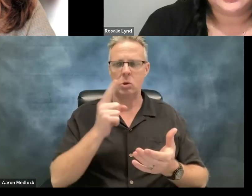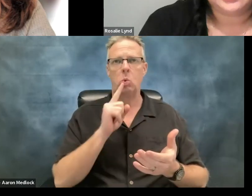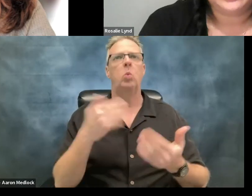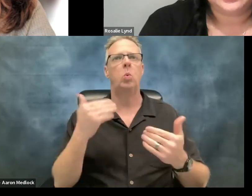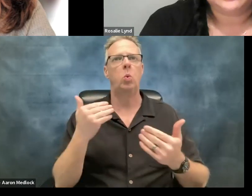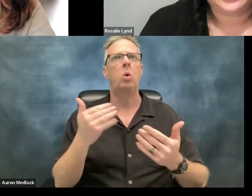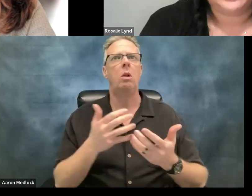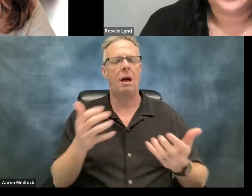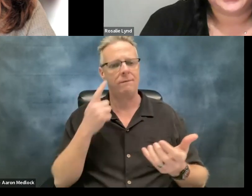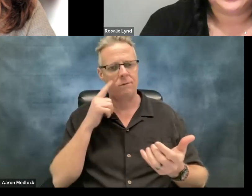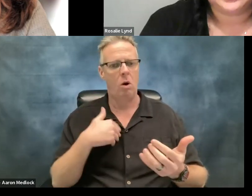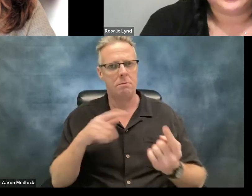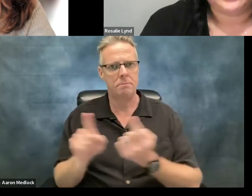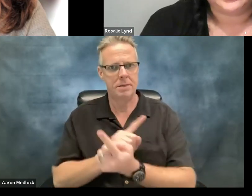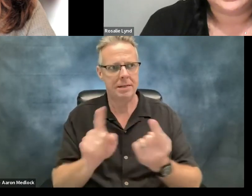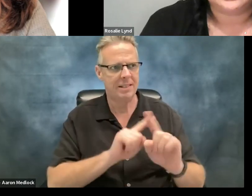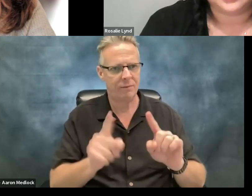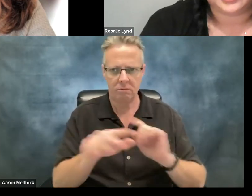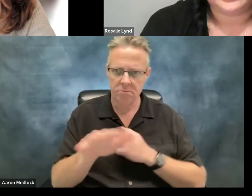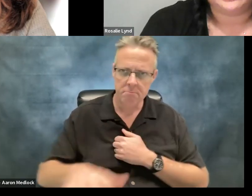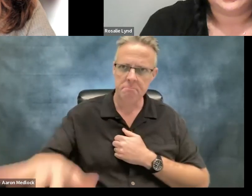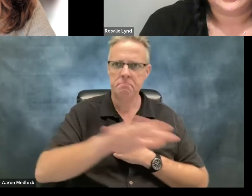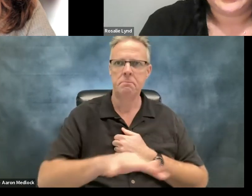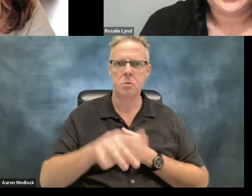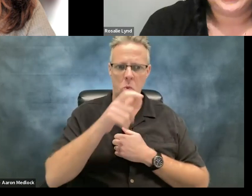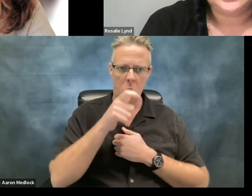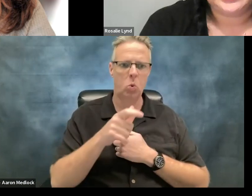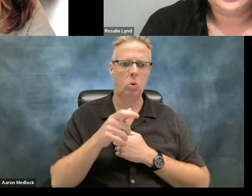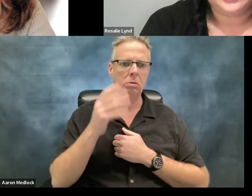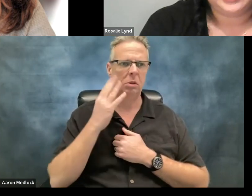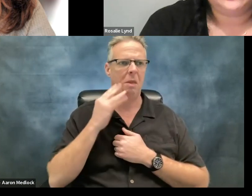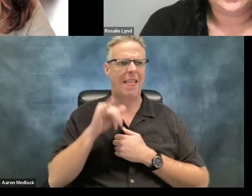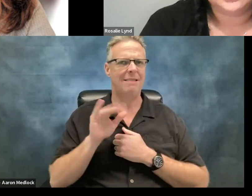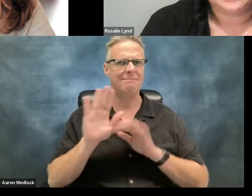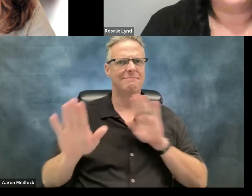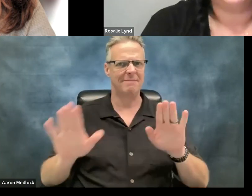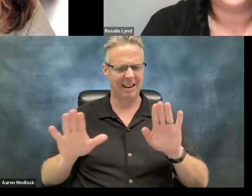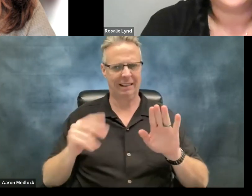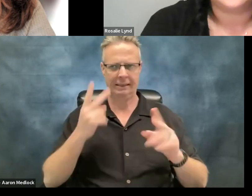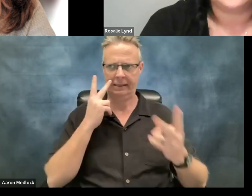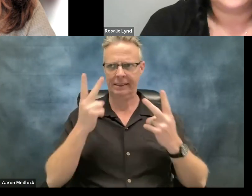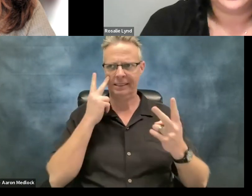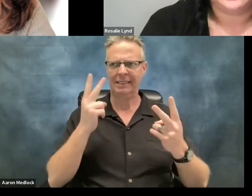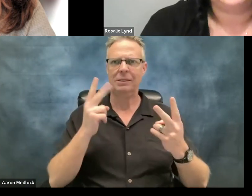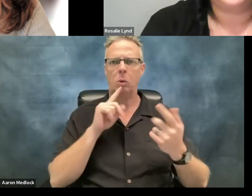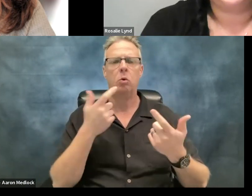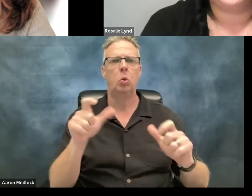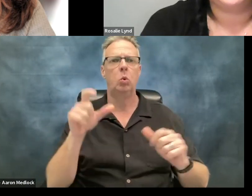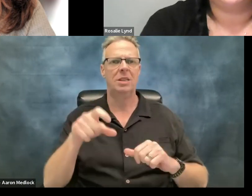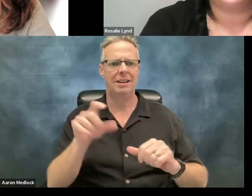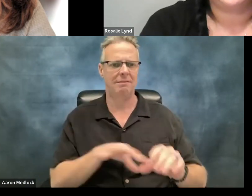by connecting with the different individuals that utilize the line, and just seeing the need for this type of response within